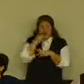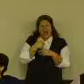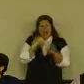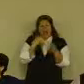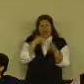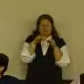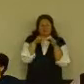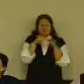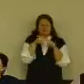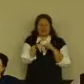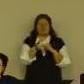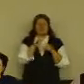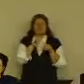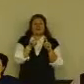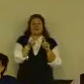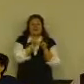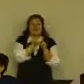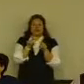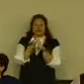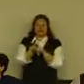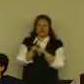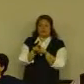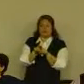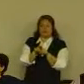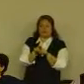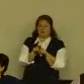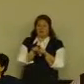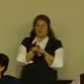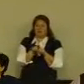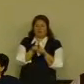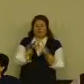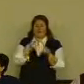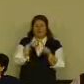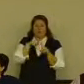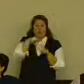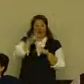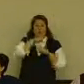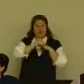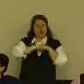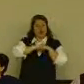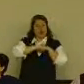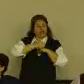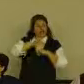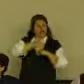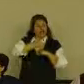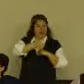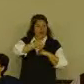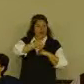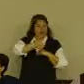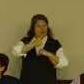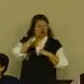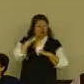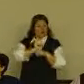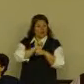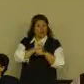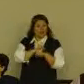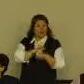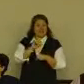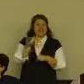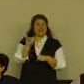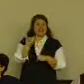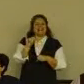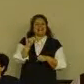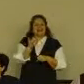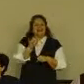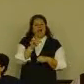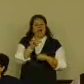to do that. But also, I think when you market yourself for a job, it's very similar to when you would market